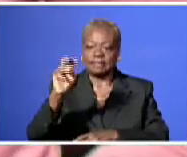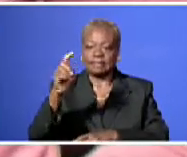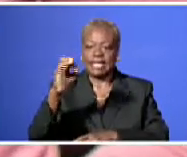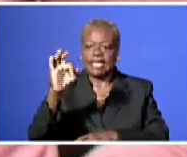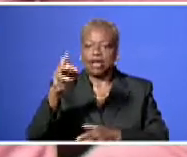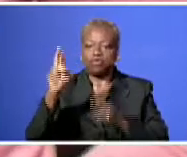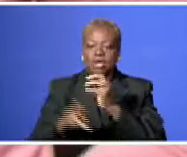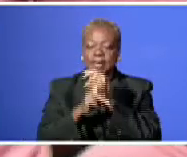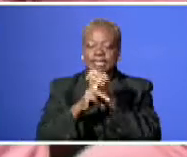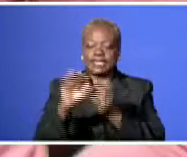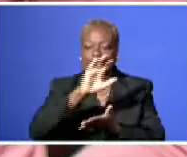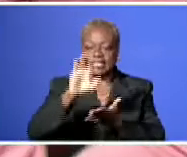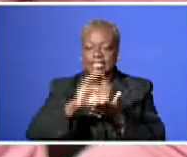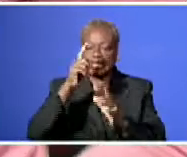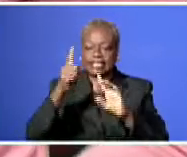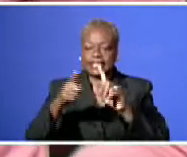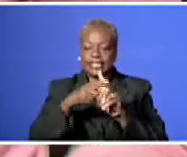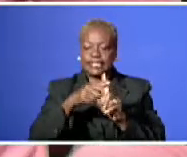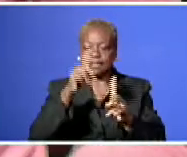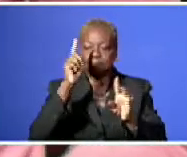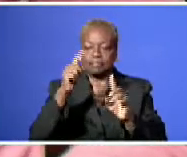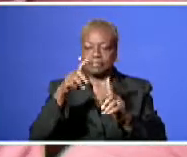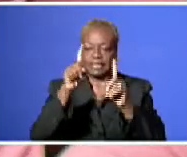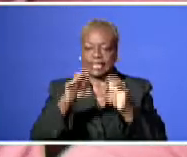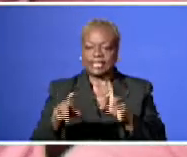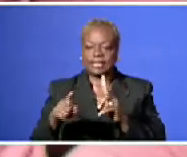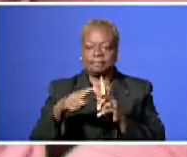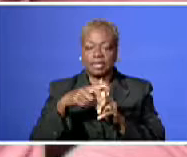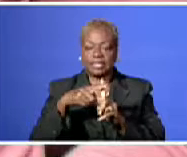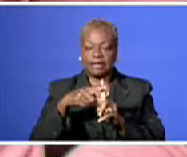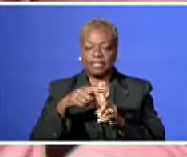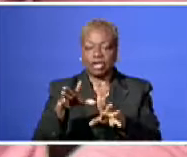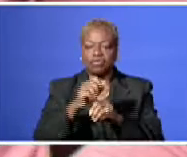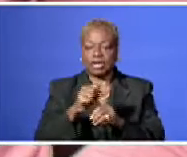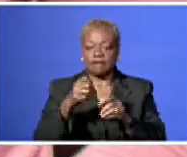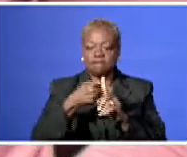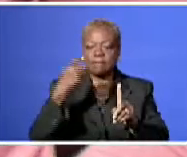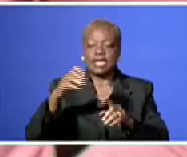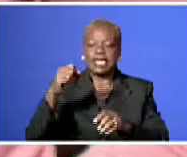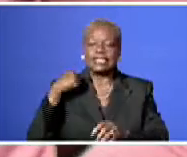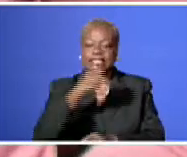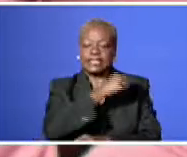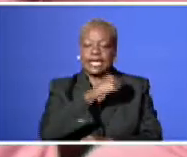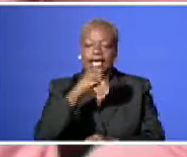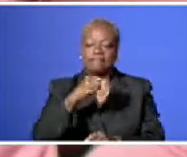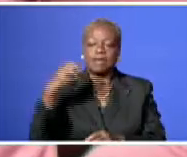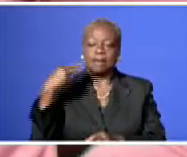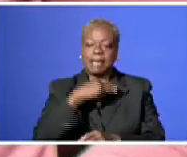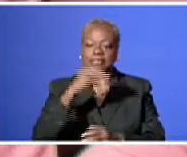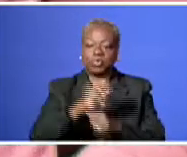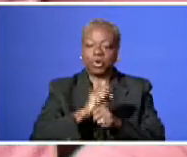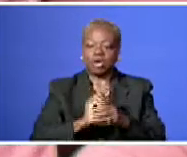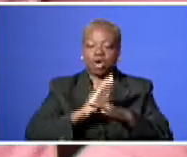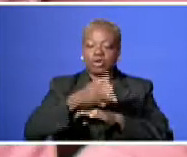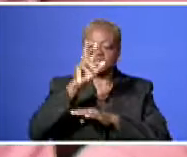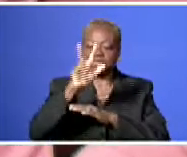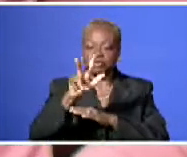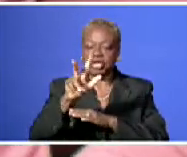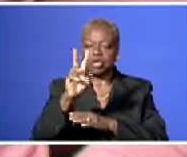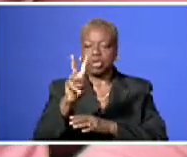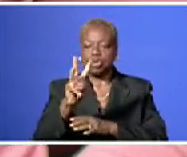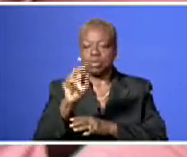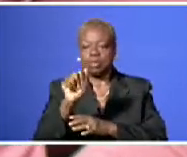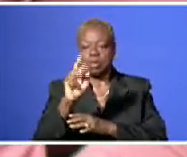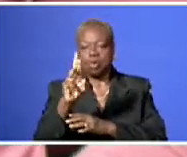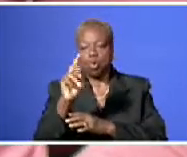Center testing positive for COVID-19 after contracting it from a staff member that works across 3 wards. Public Hospitals